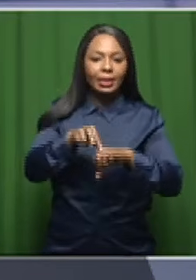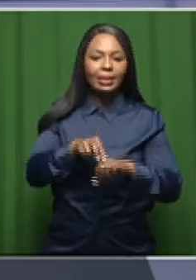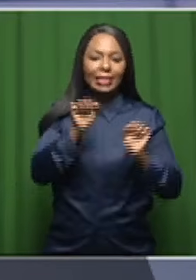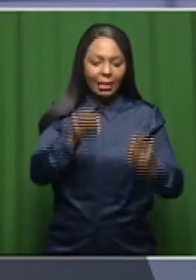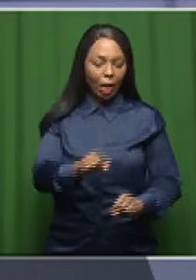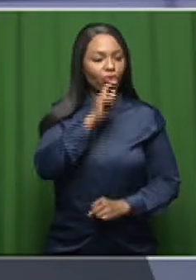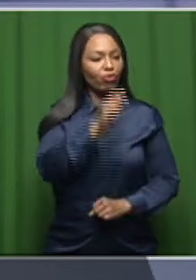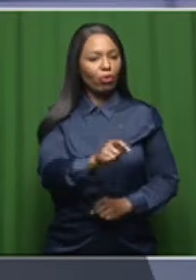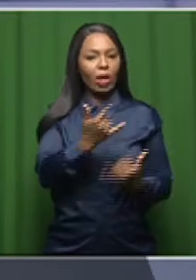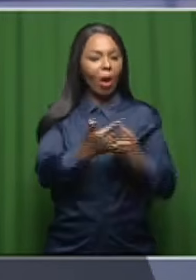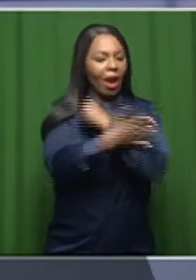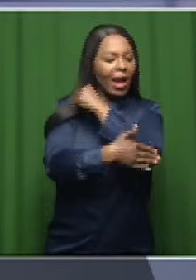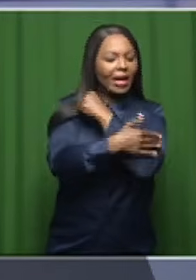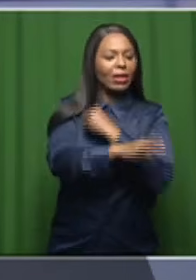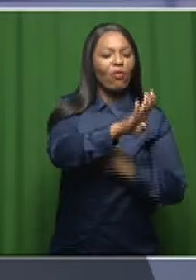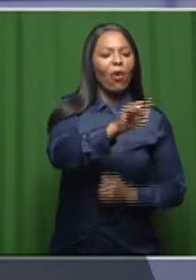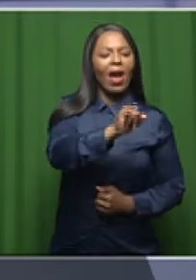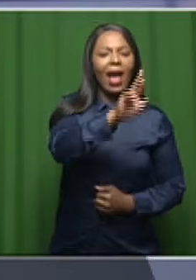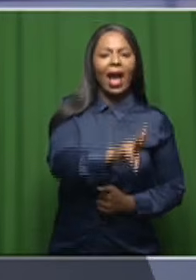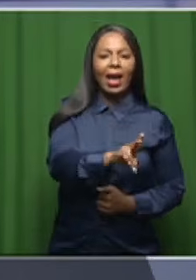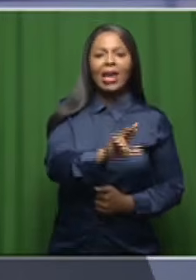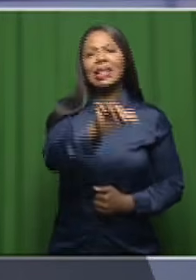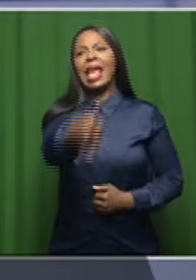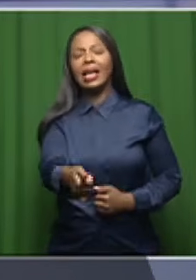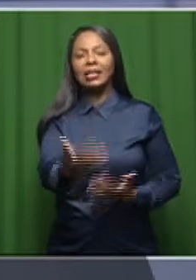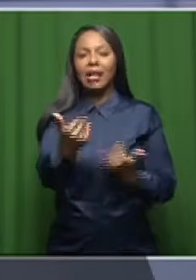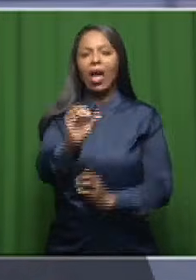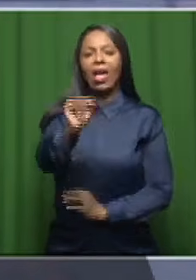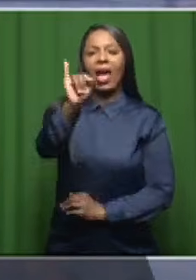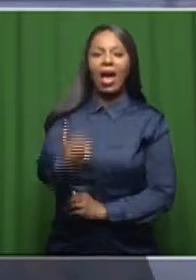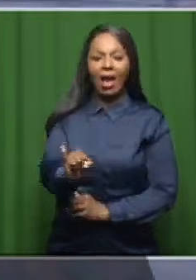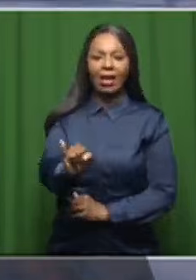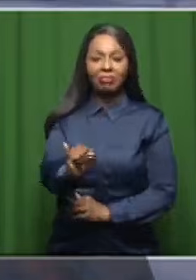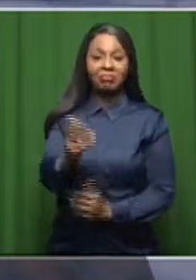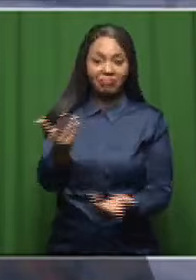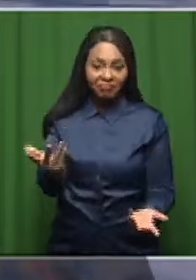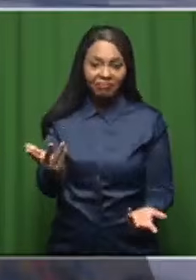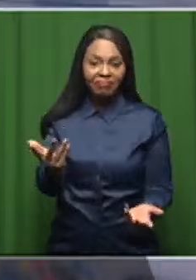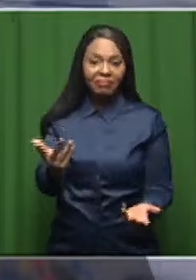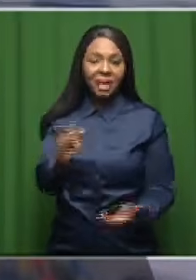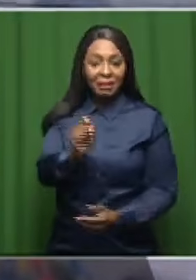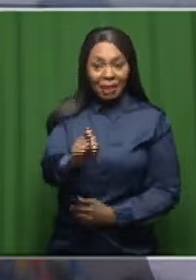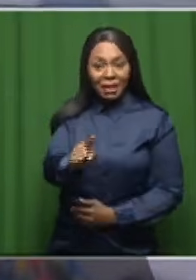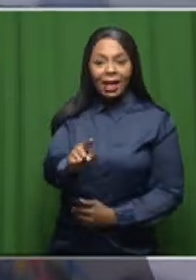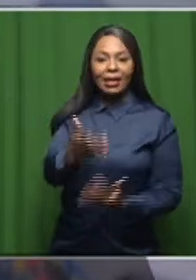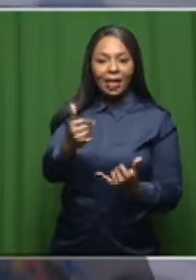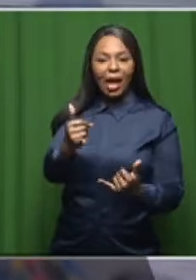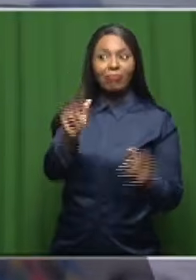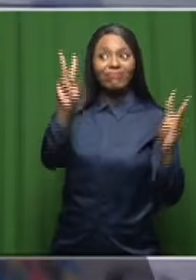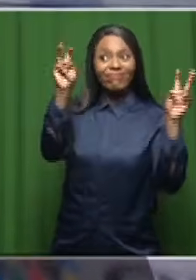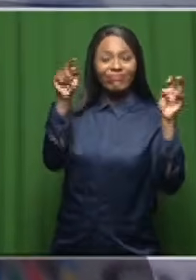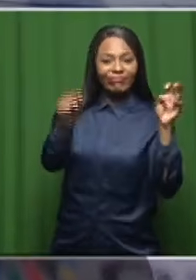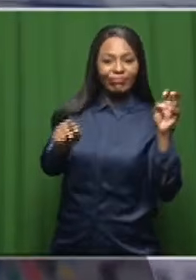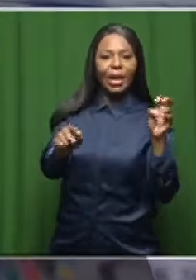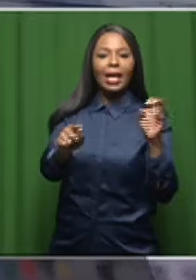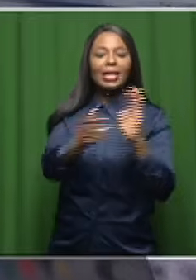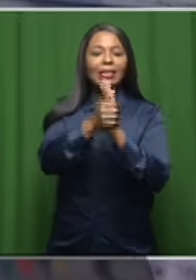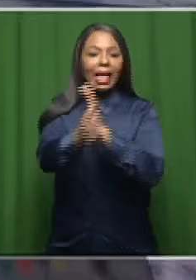4IR, and now the next conversation is AI. Yeah. So also in that conversation, and whilst we're talking about skills